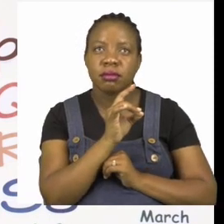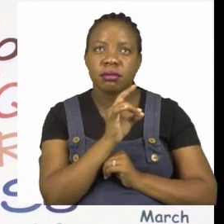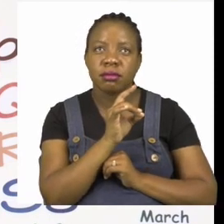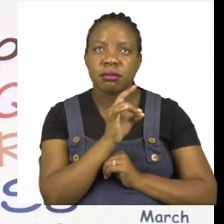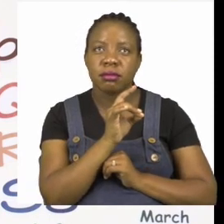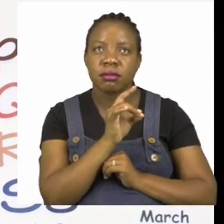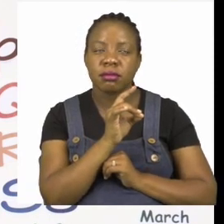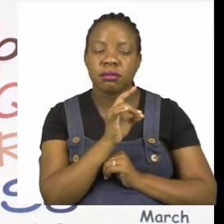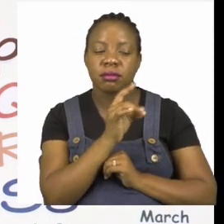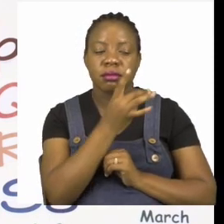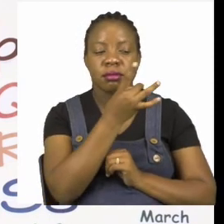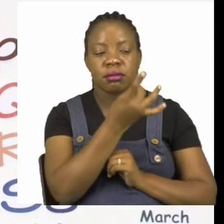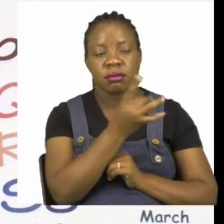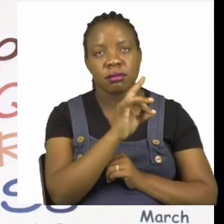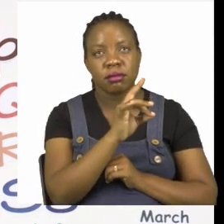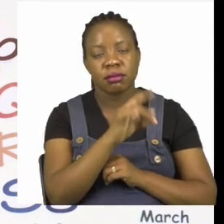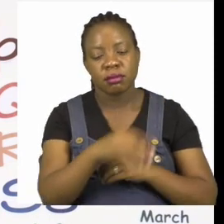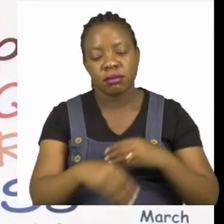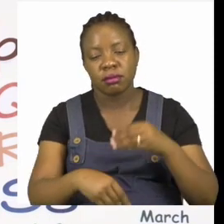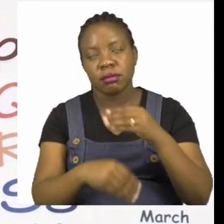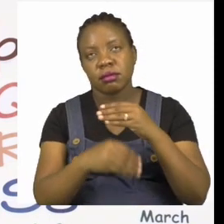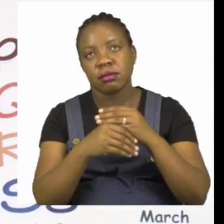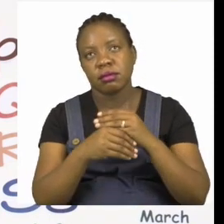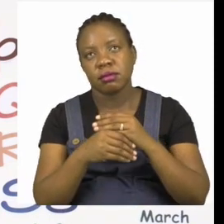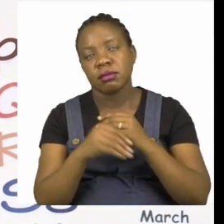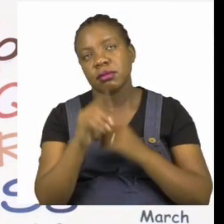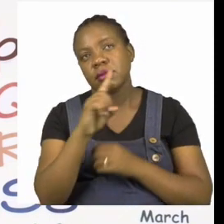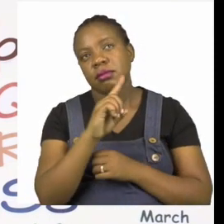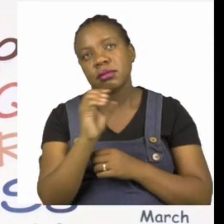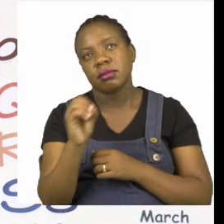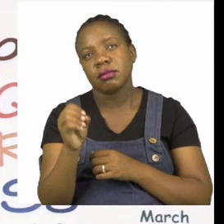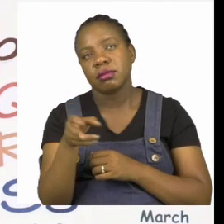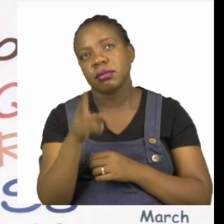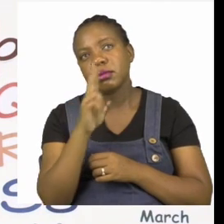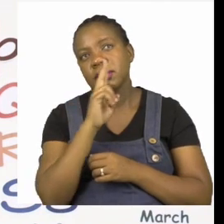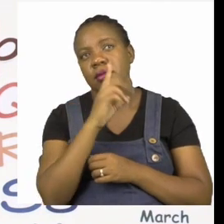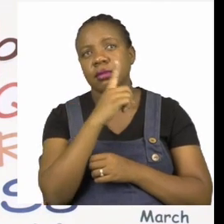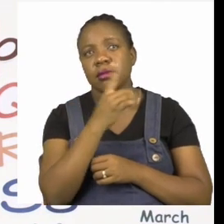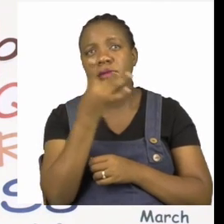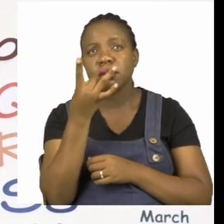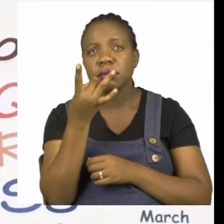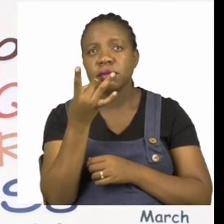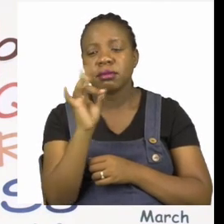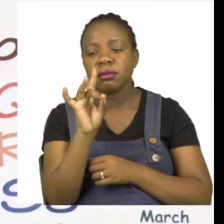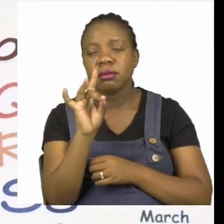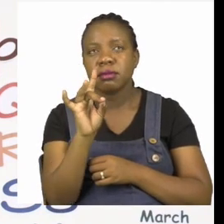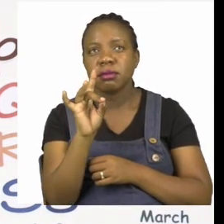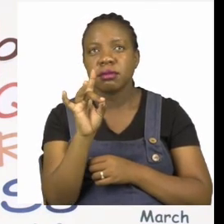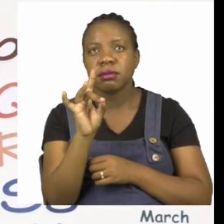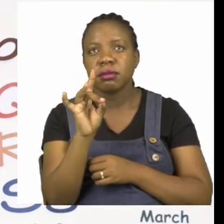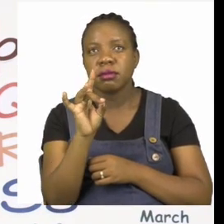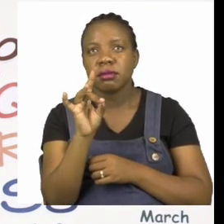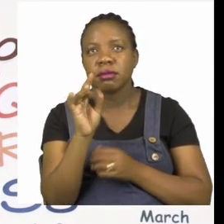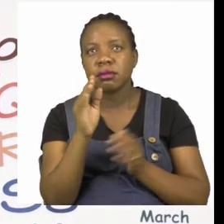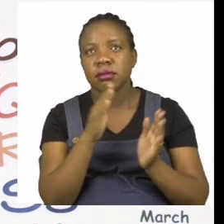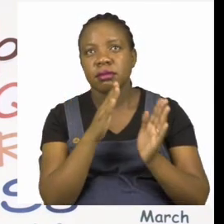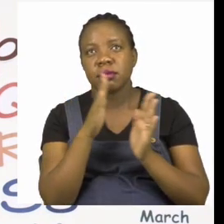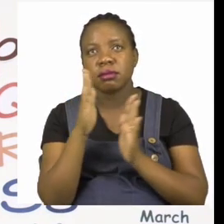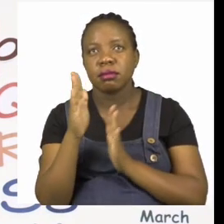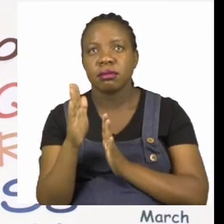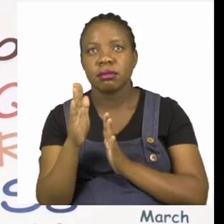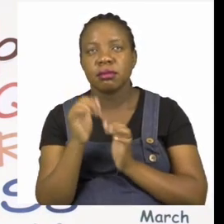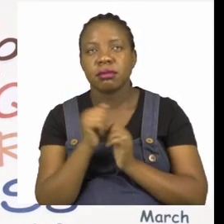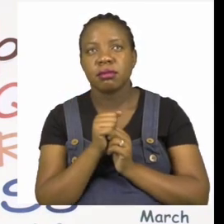8 plus 10 equal 18. Now let's do the next one, where we've been given the